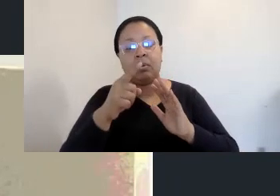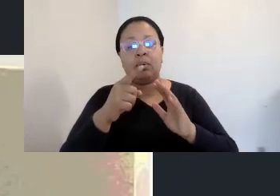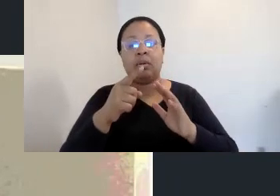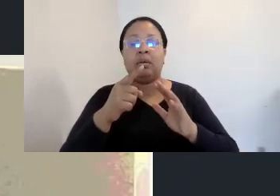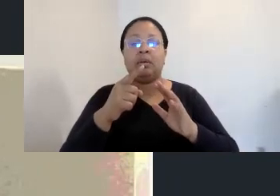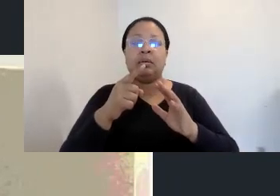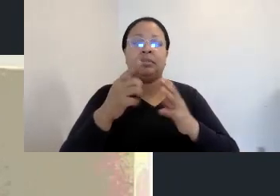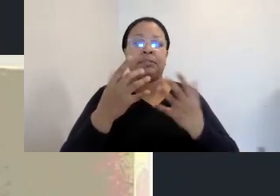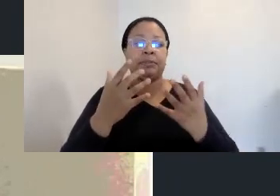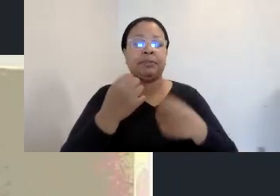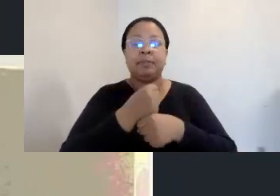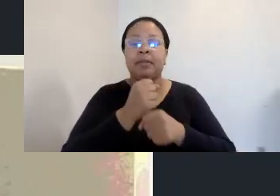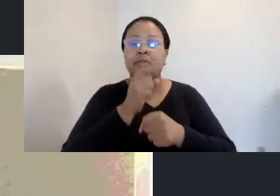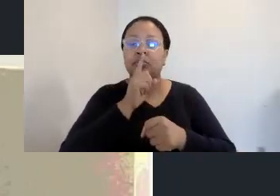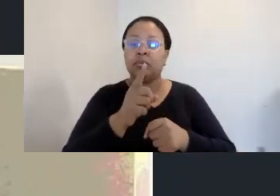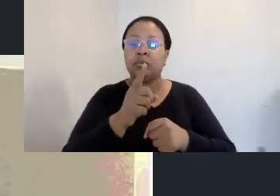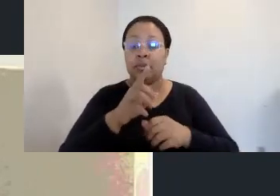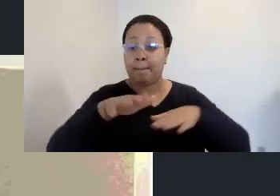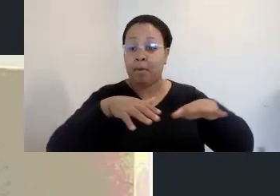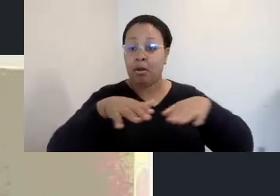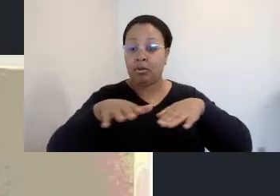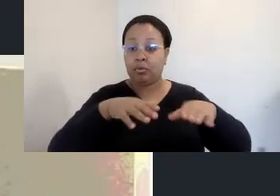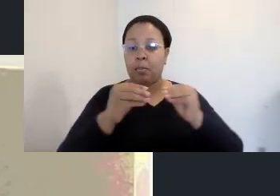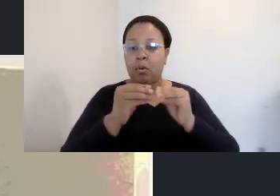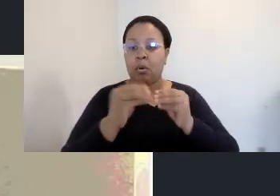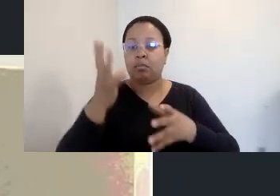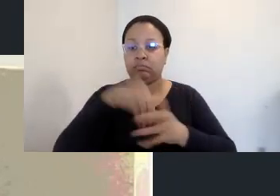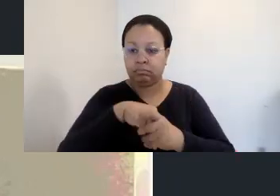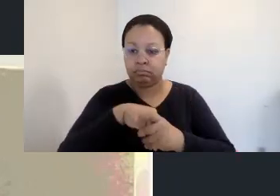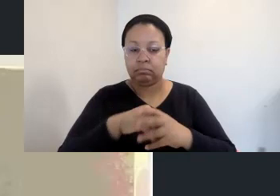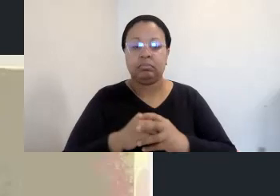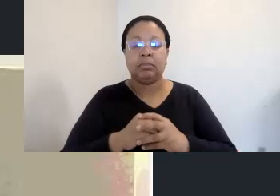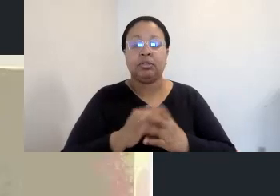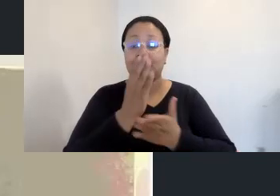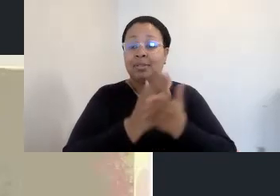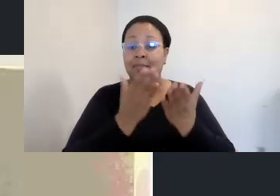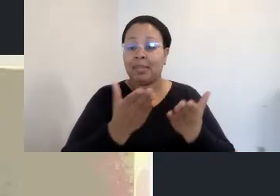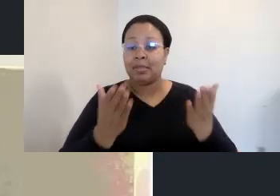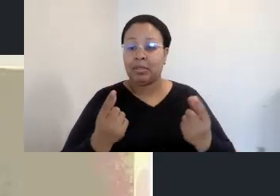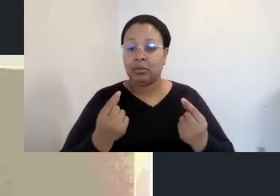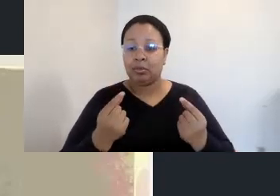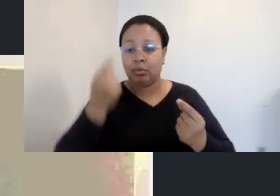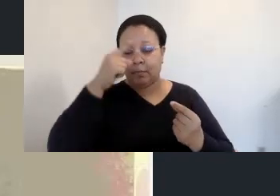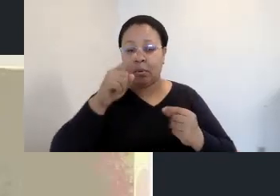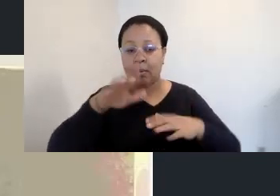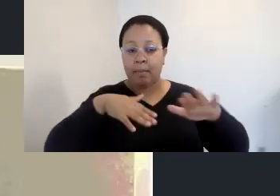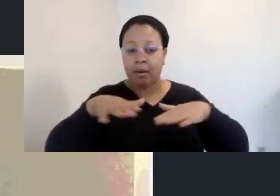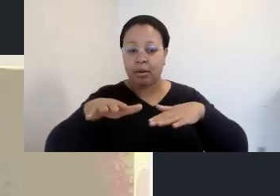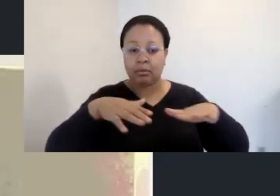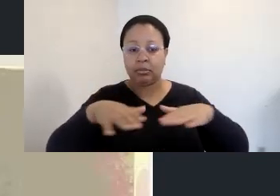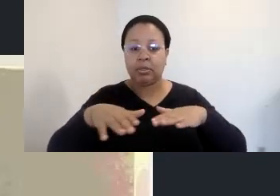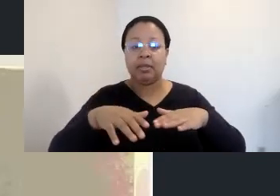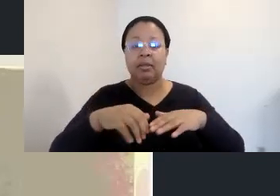marches more inclusive. And some of the things that they do now in their marches are they organize